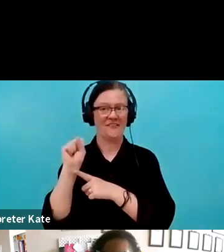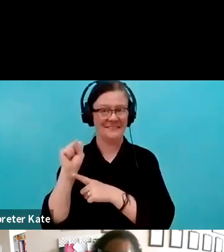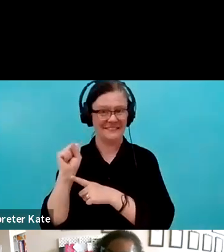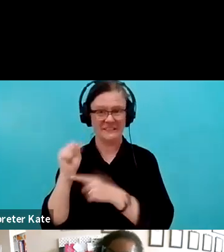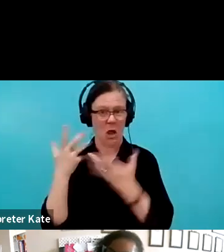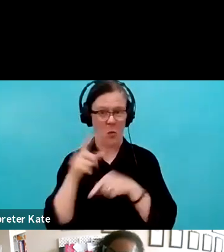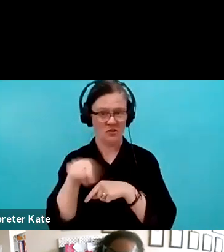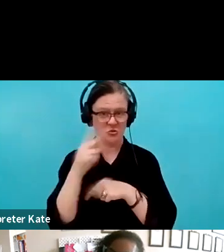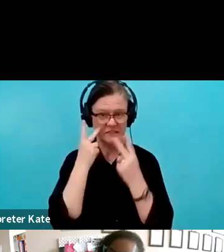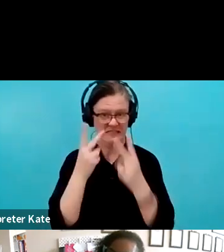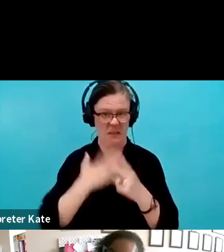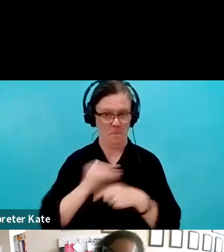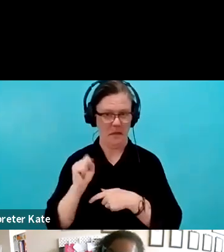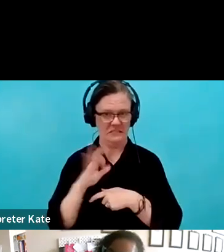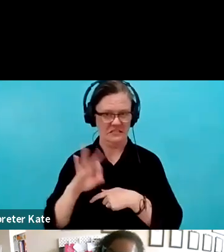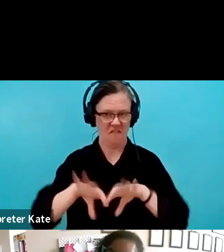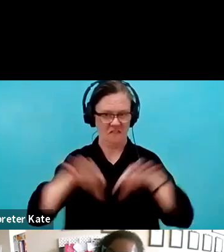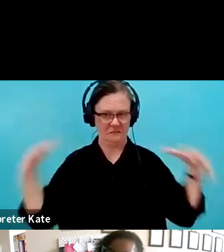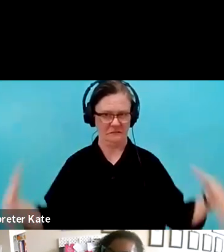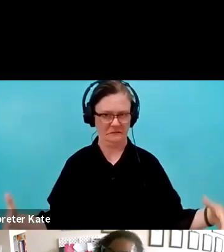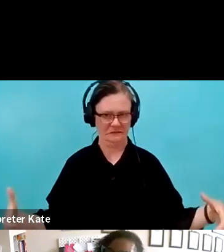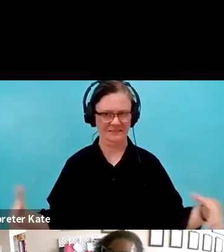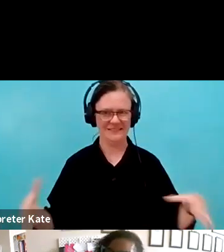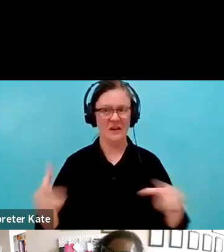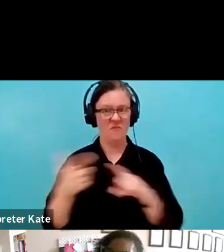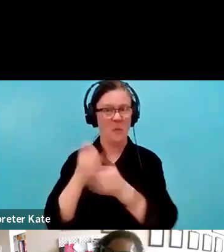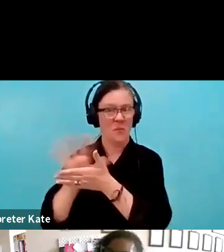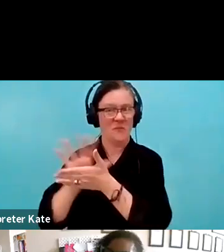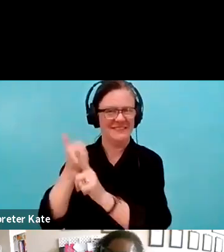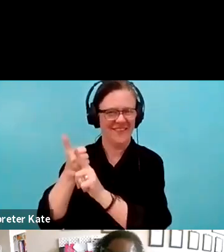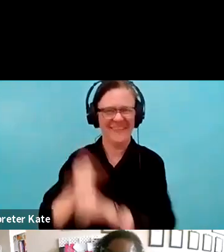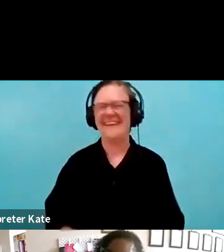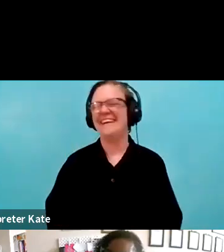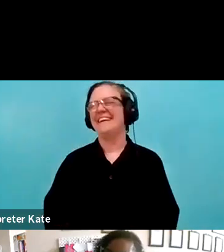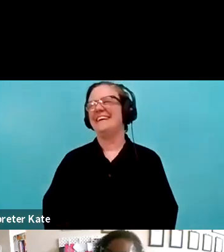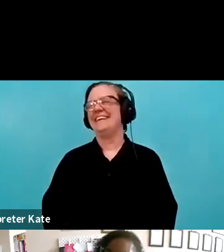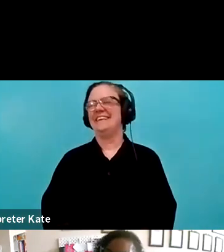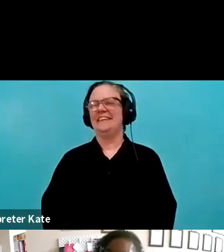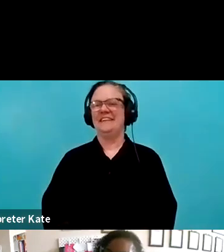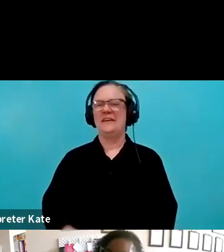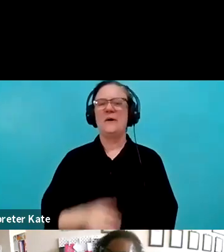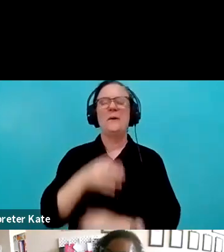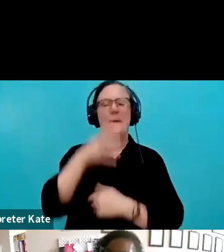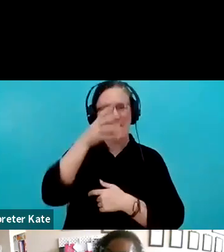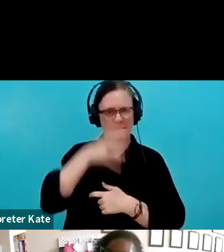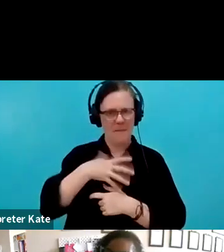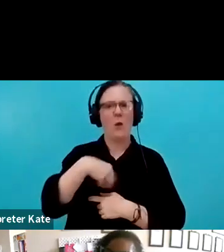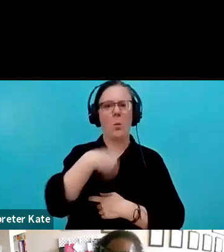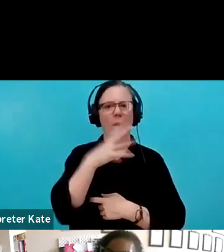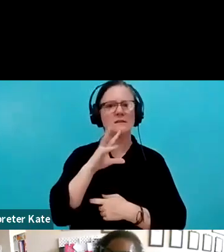see all the stuff that's still packed in here for making the film. I am a 64-year-old white